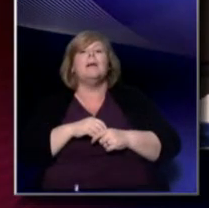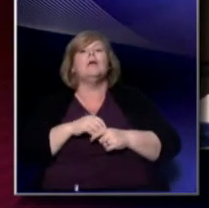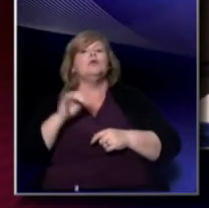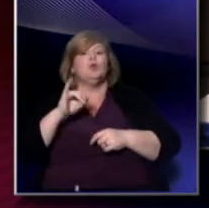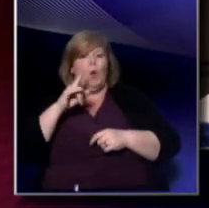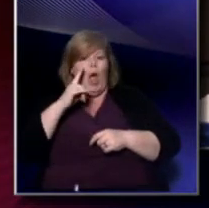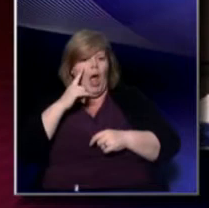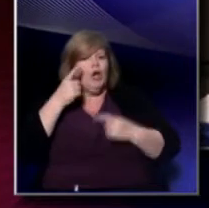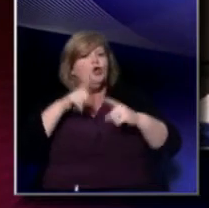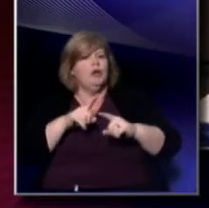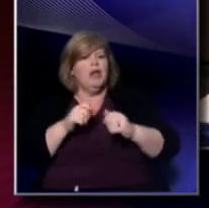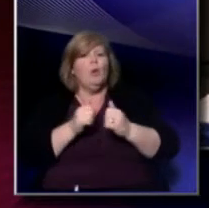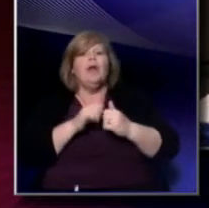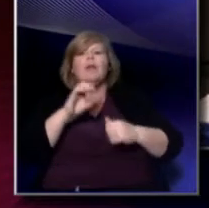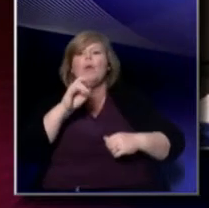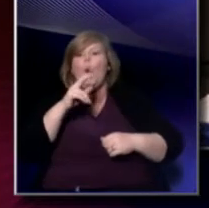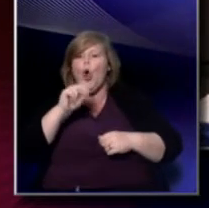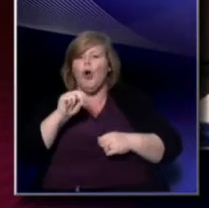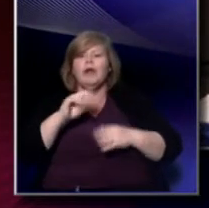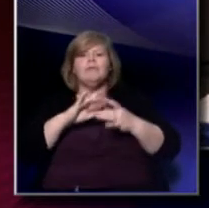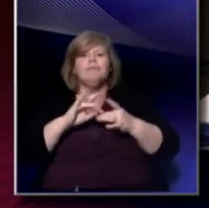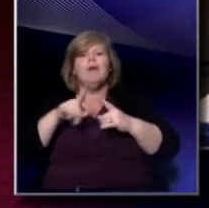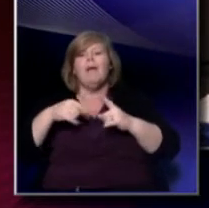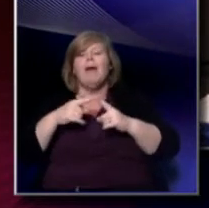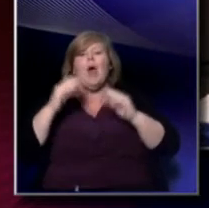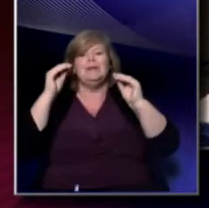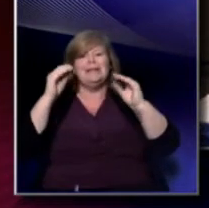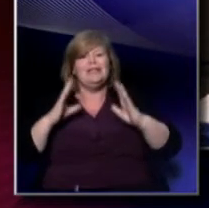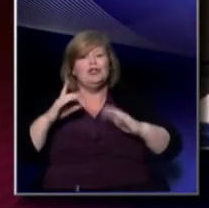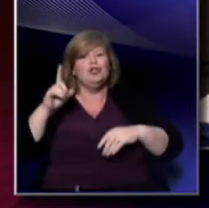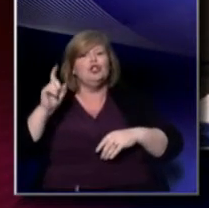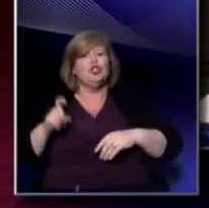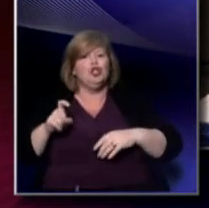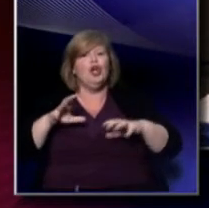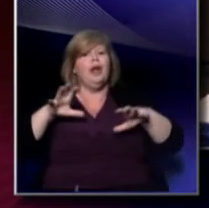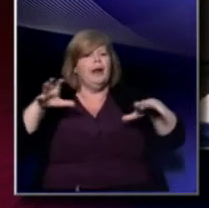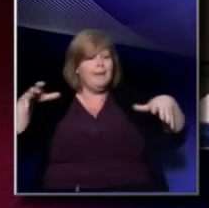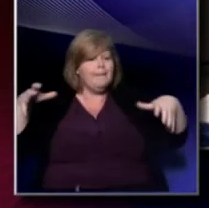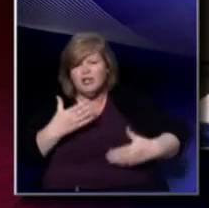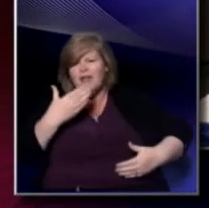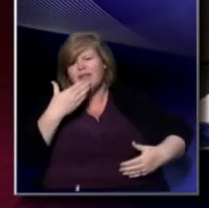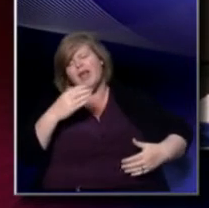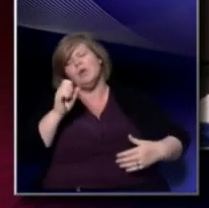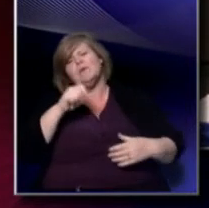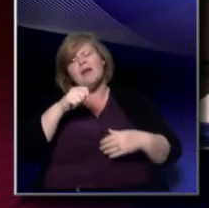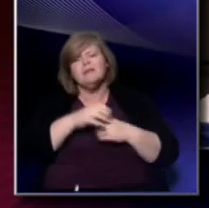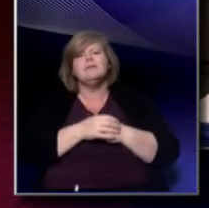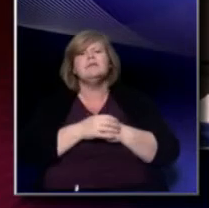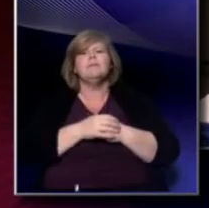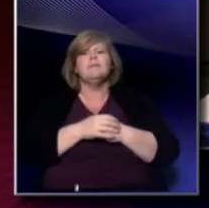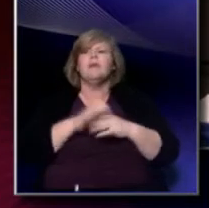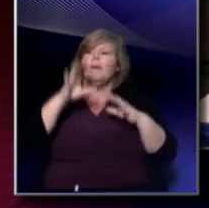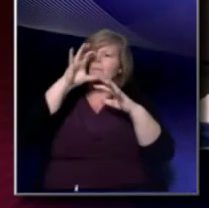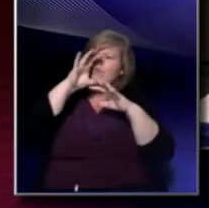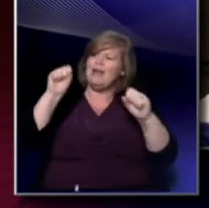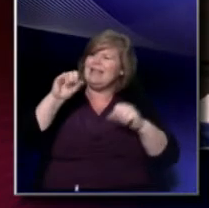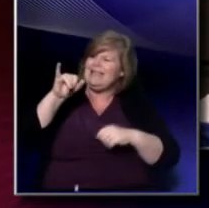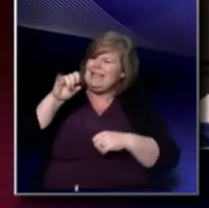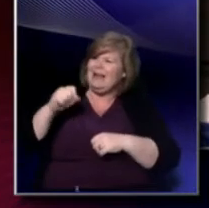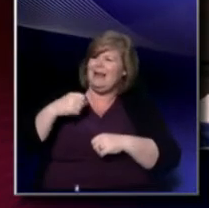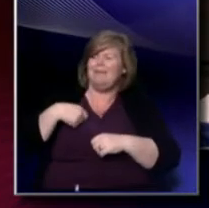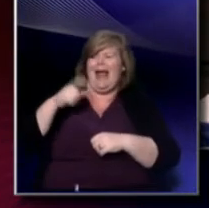with what Warren said about having the teachers meet and look over the curriculum. President Sims, I